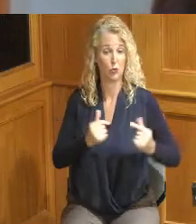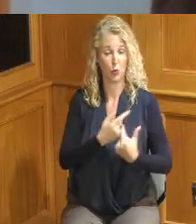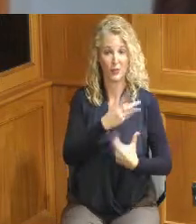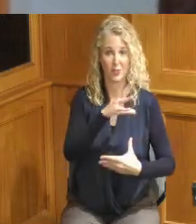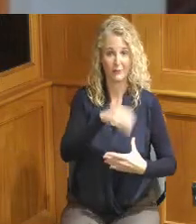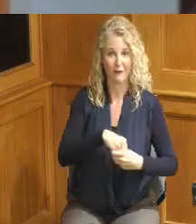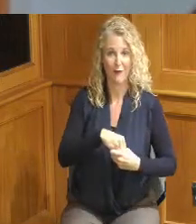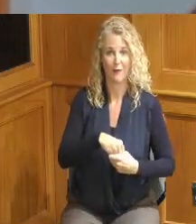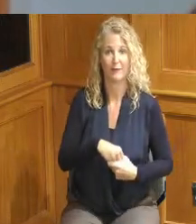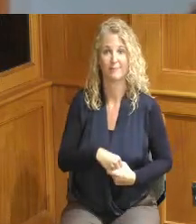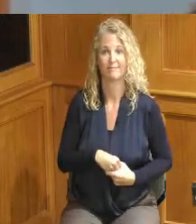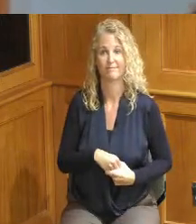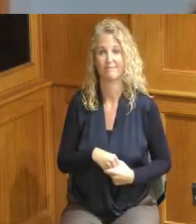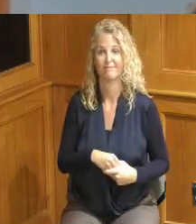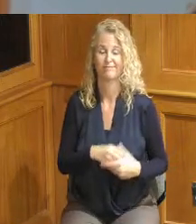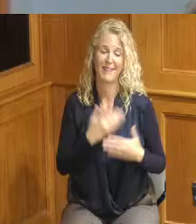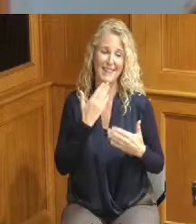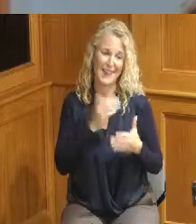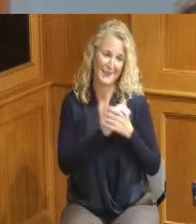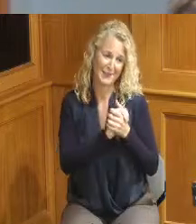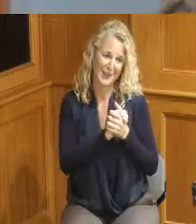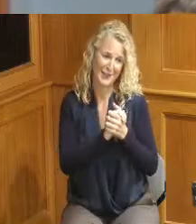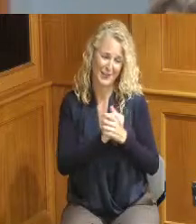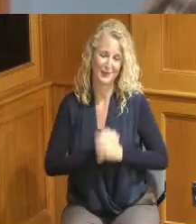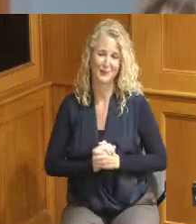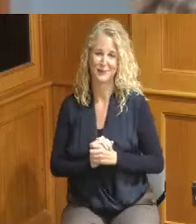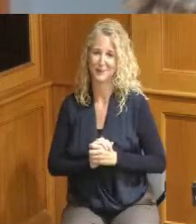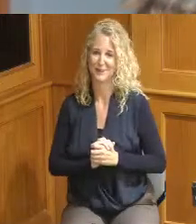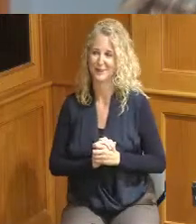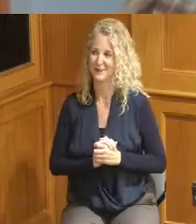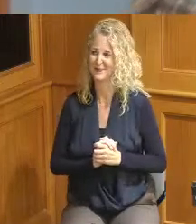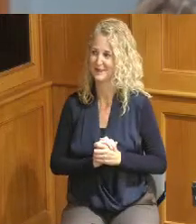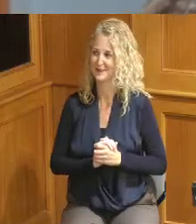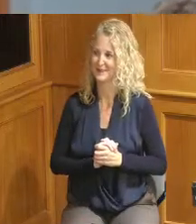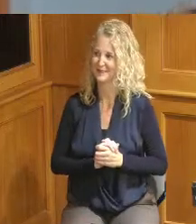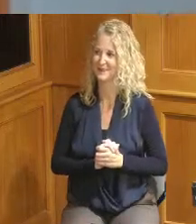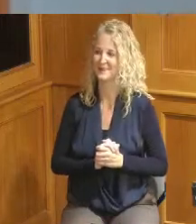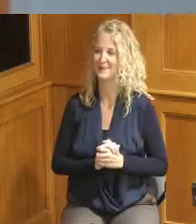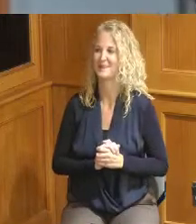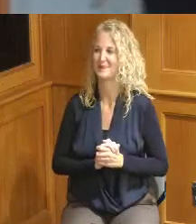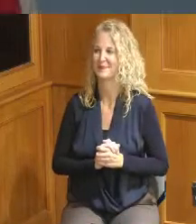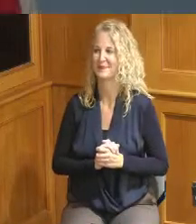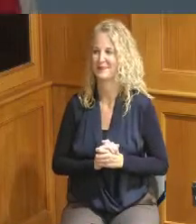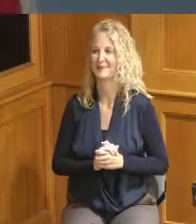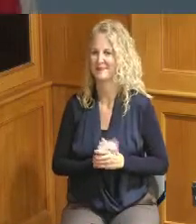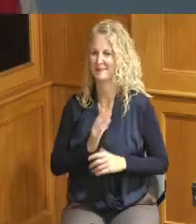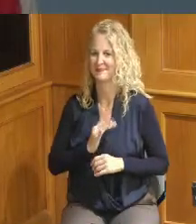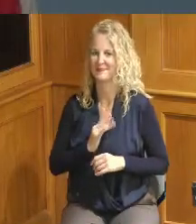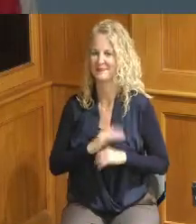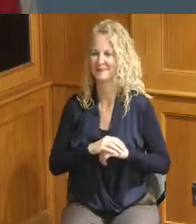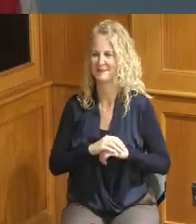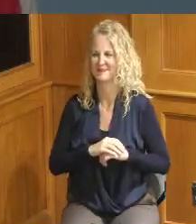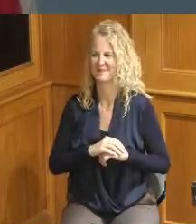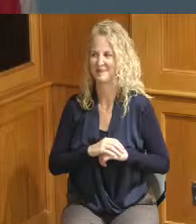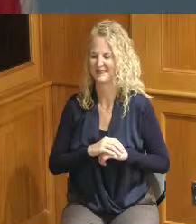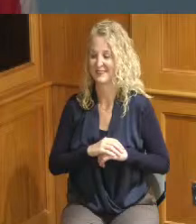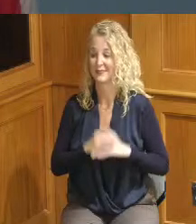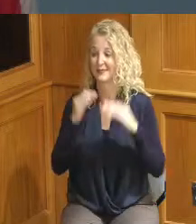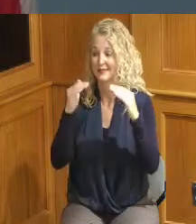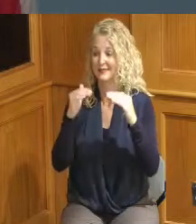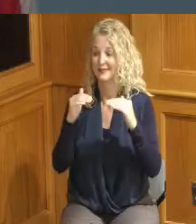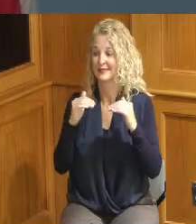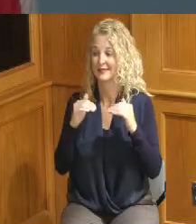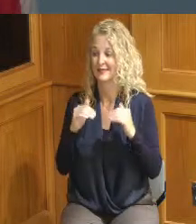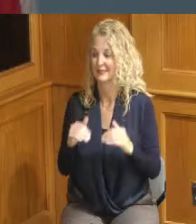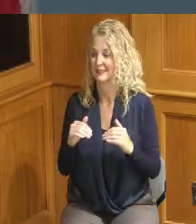part of. Okay, congratulations. Our Our next